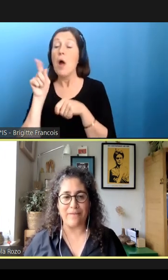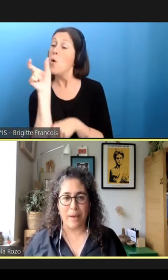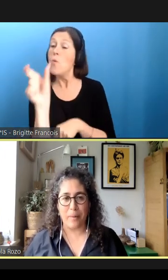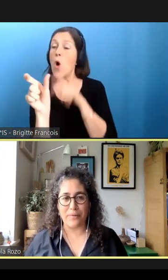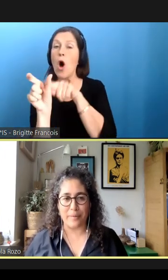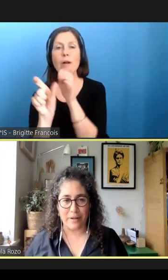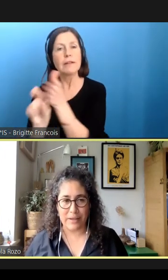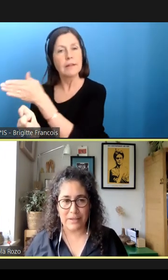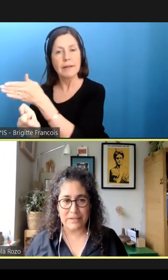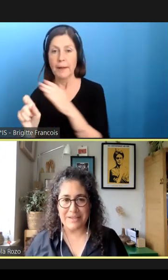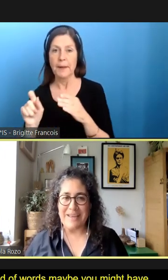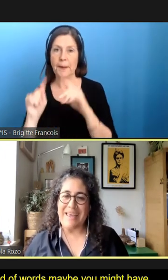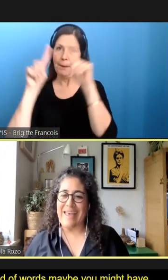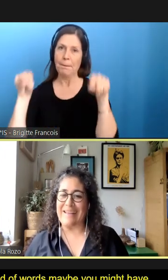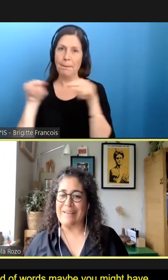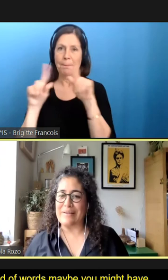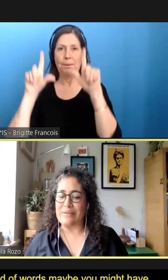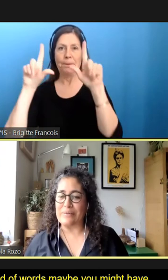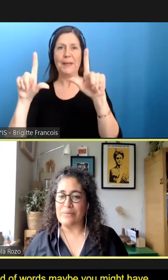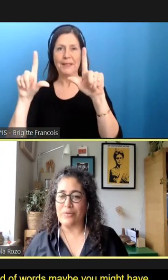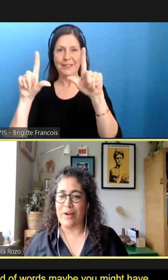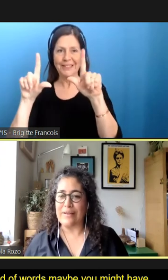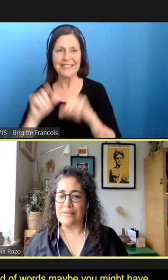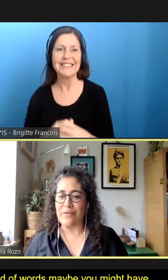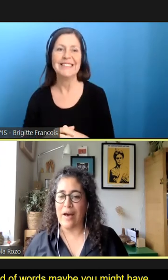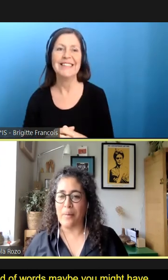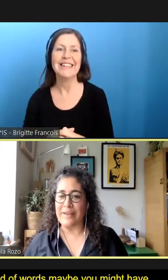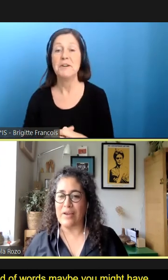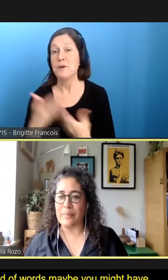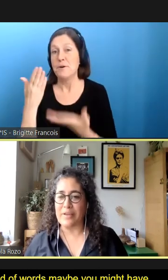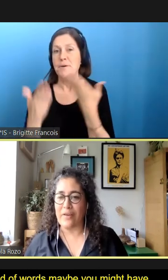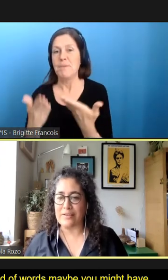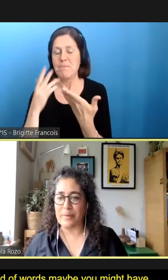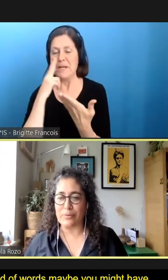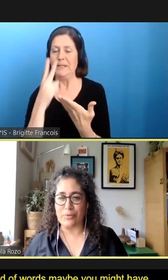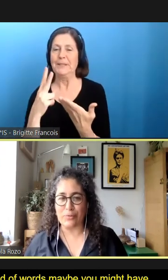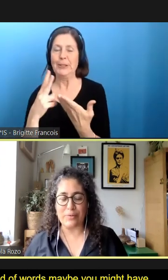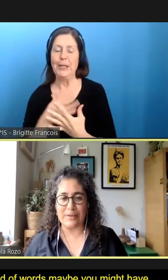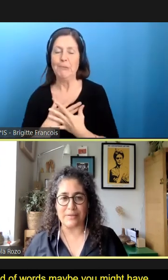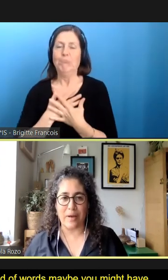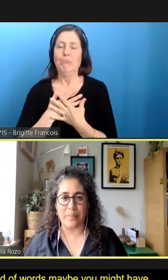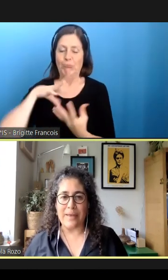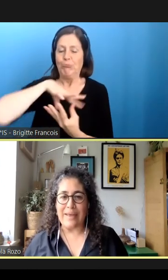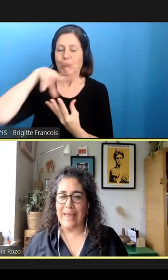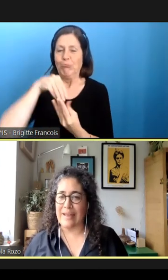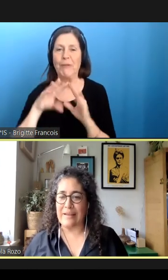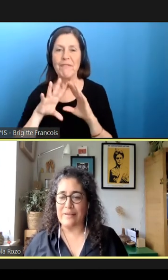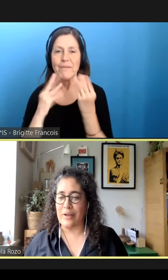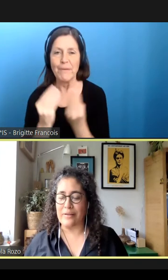might have come up with something like this. And regardless of how many times I've asked people to do these, and